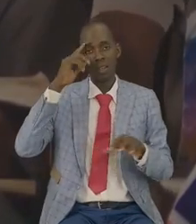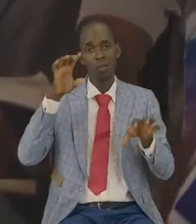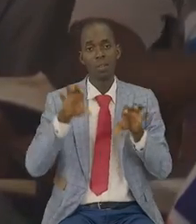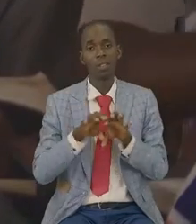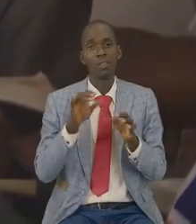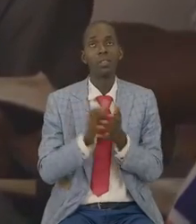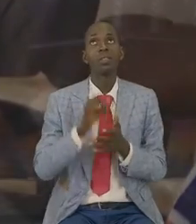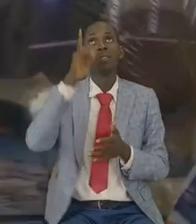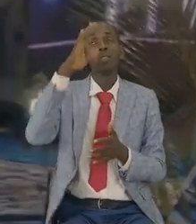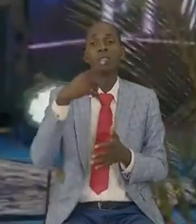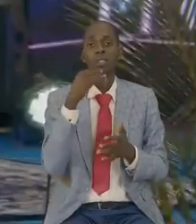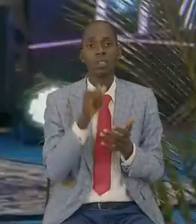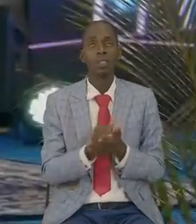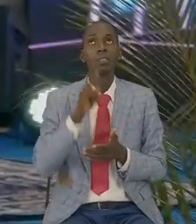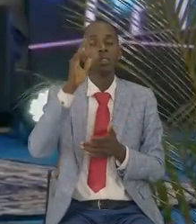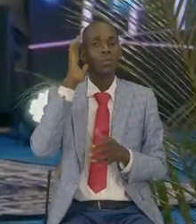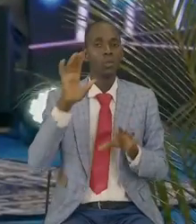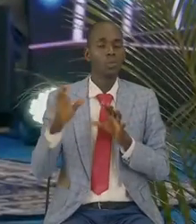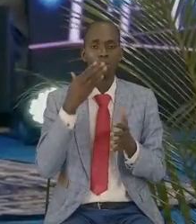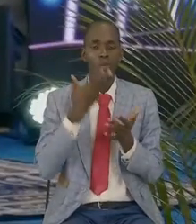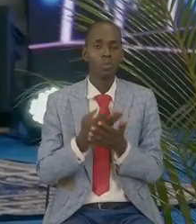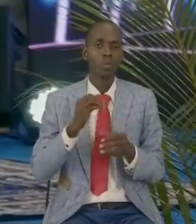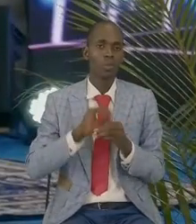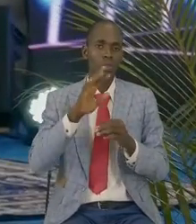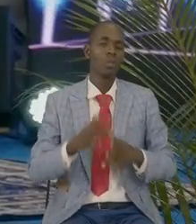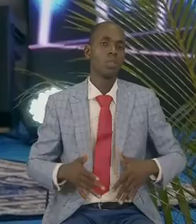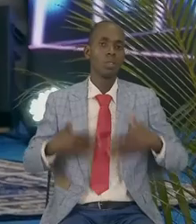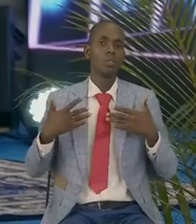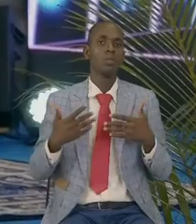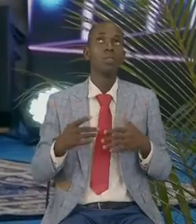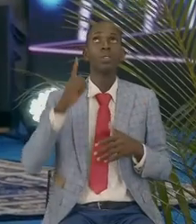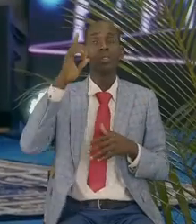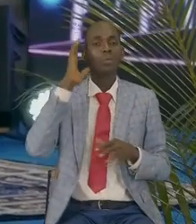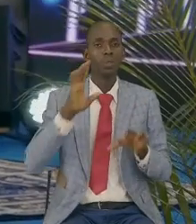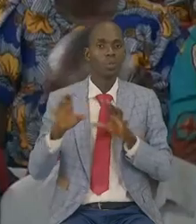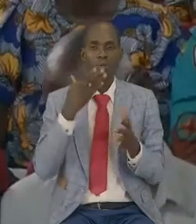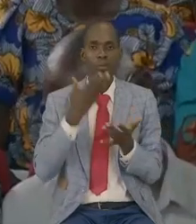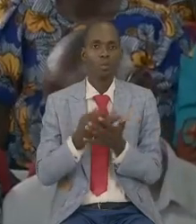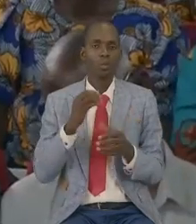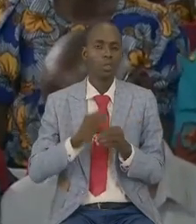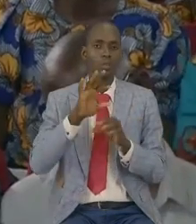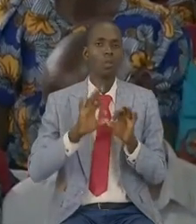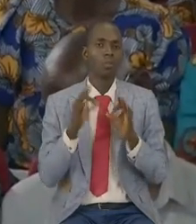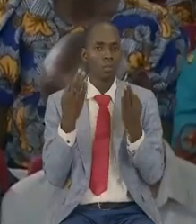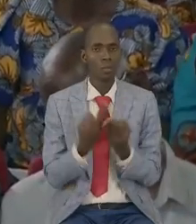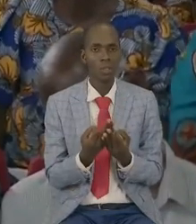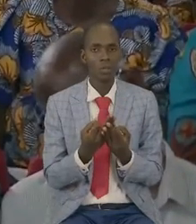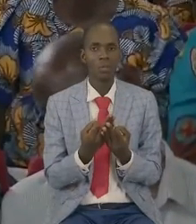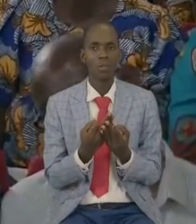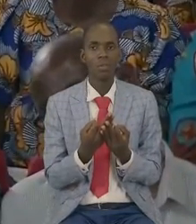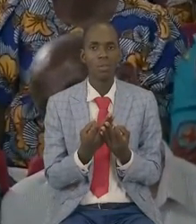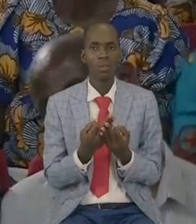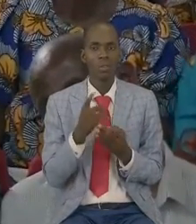said, he will do good in your life. He will do good in your family. Amen. You turn